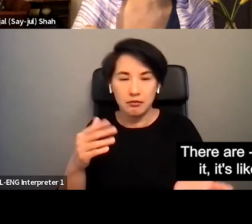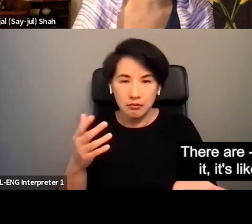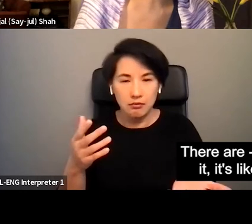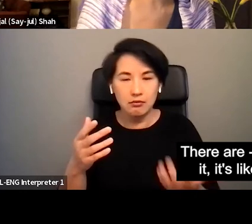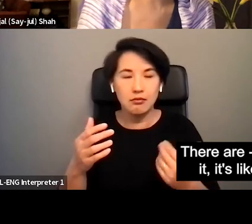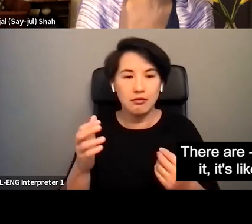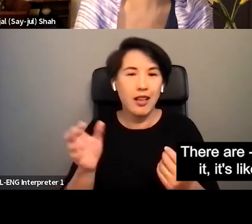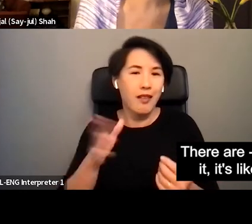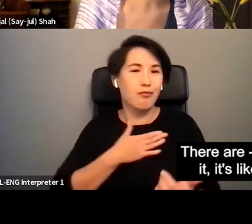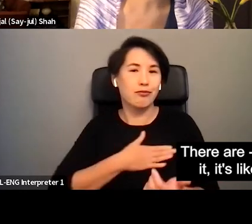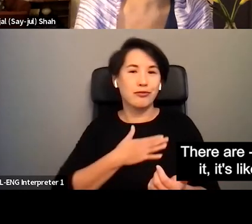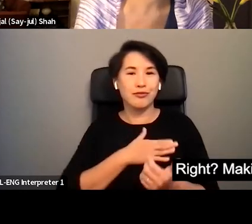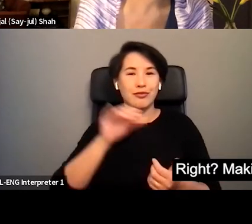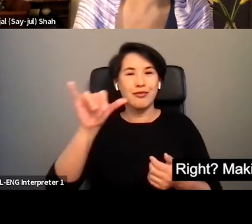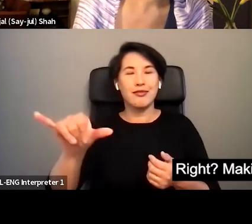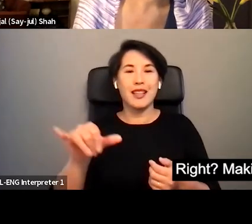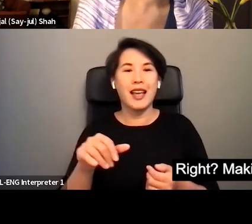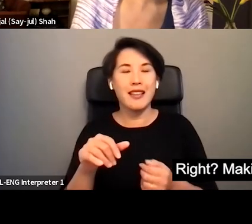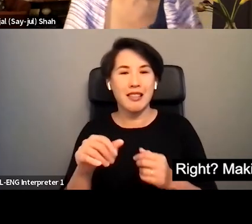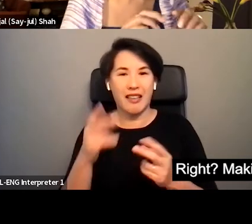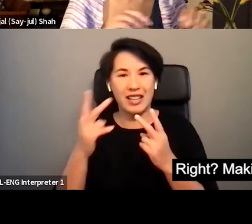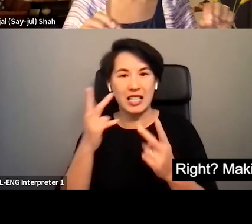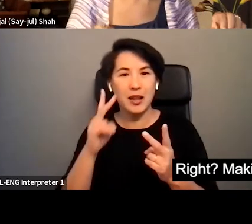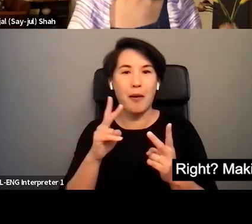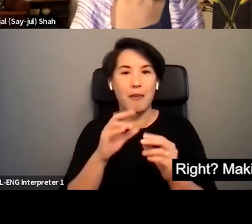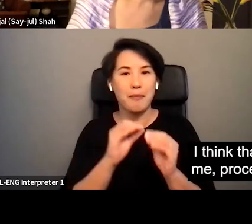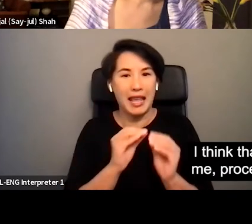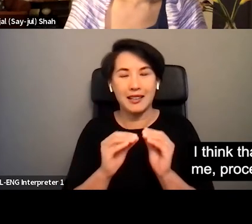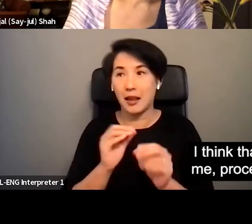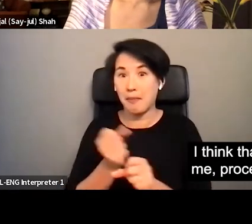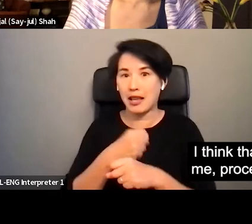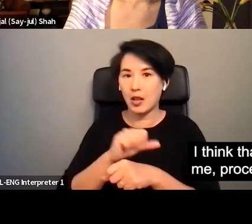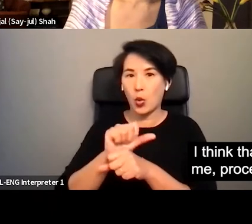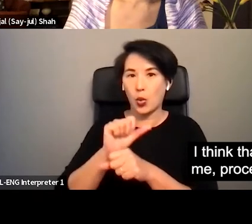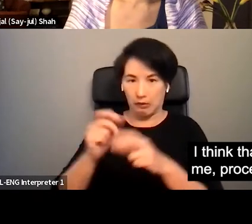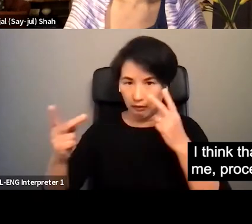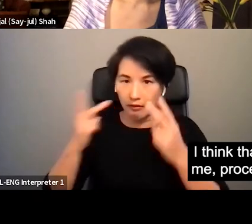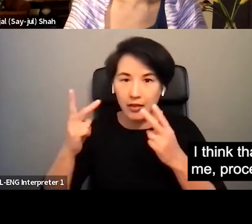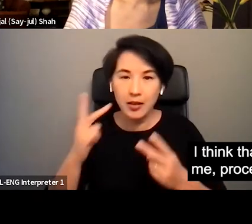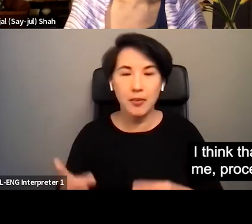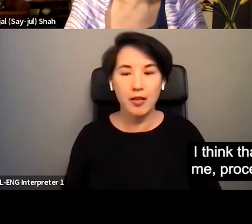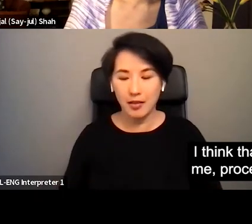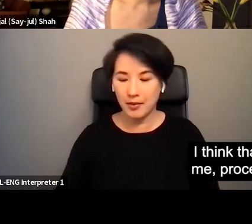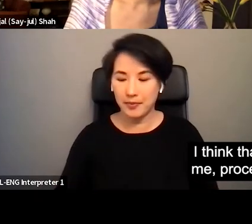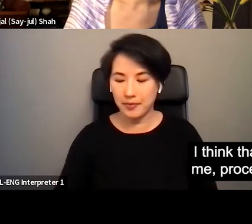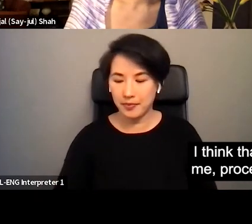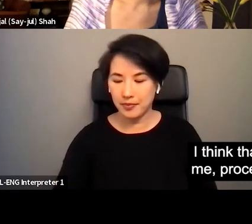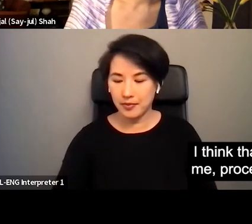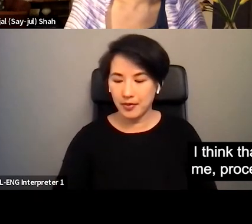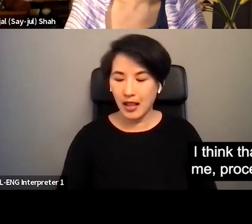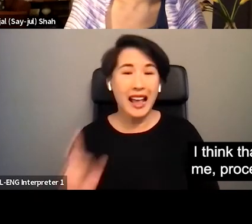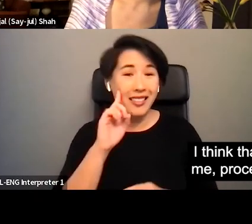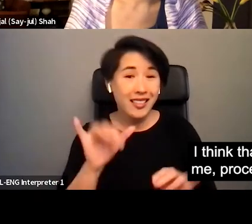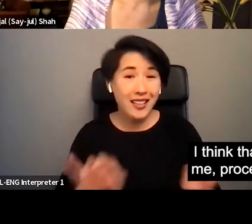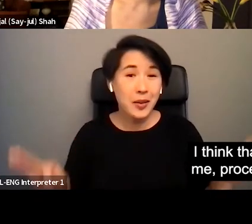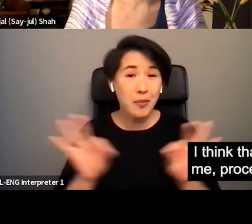that make, it's like visible mending, right? Making the work visible. I think that's so important to me. Process is